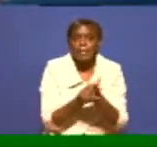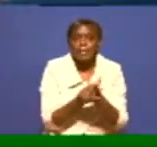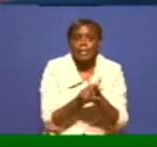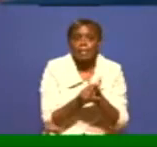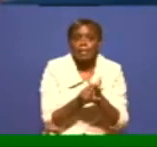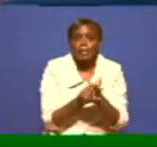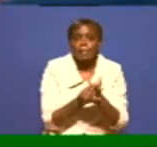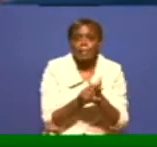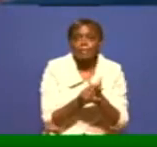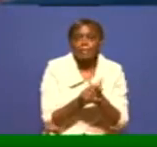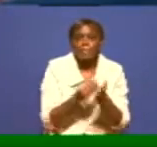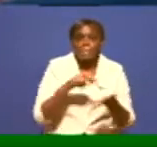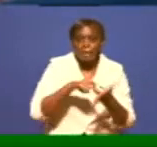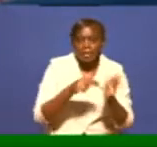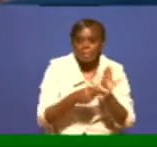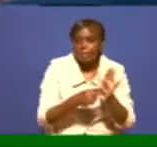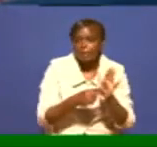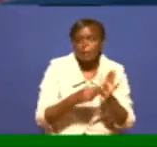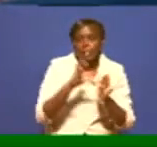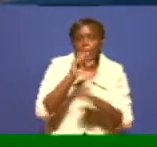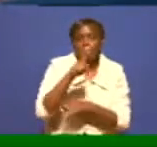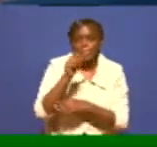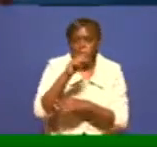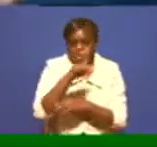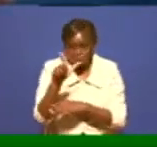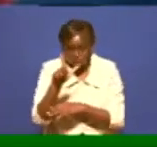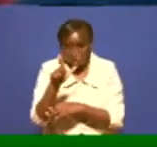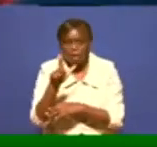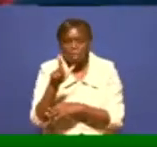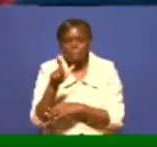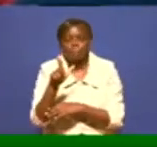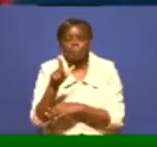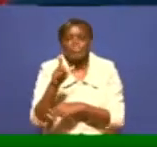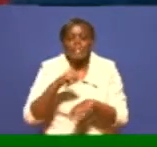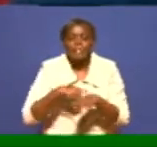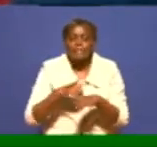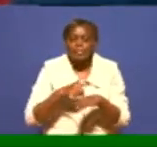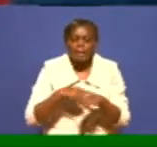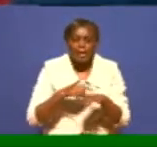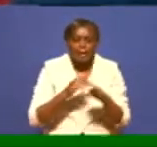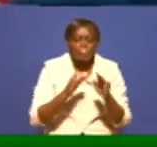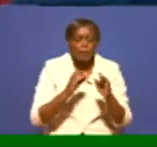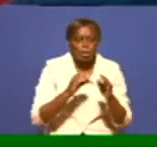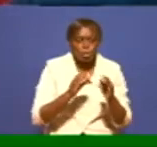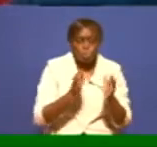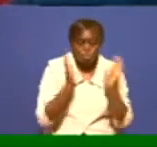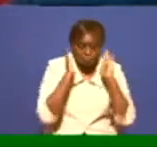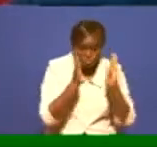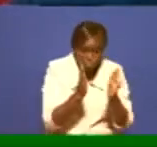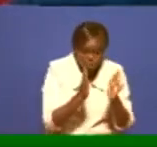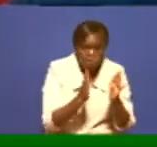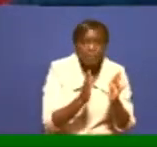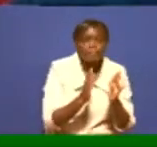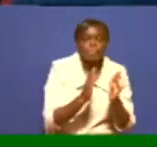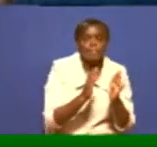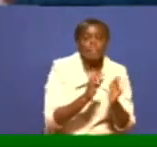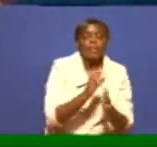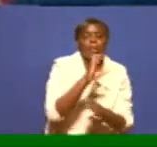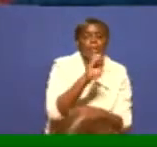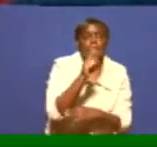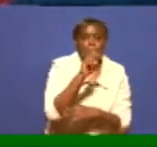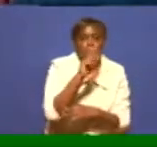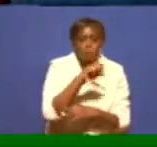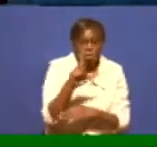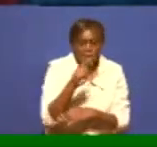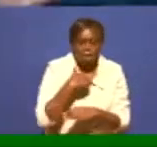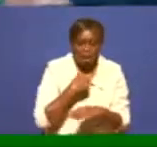capital intensive investments, Honorable Speaker. Honorable Speaker, when you invest in capital intensive investment, it is because you have the luxury of